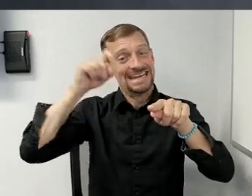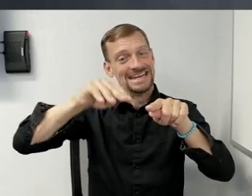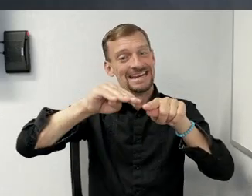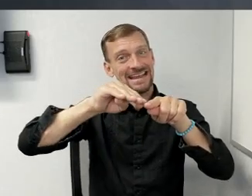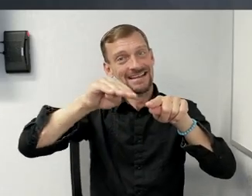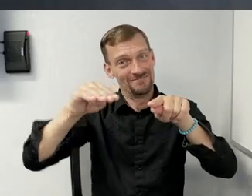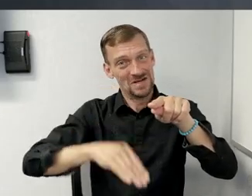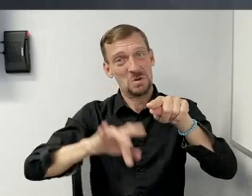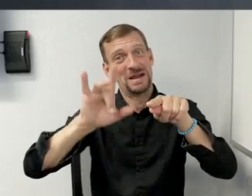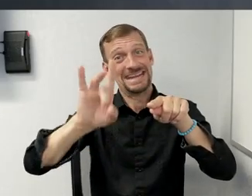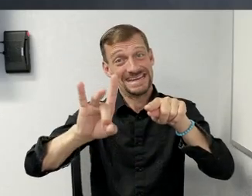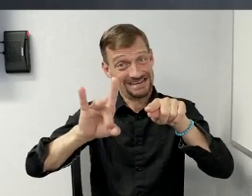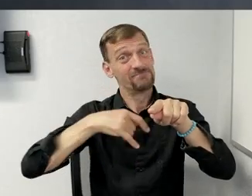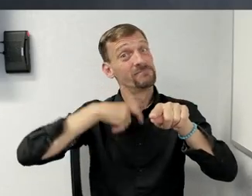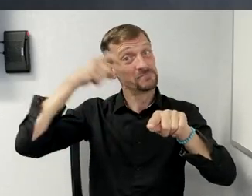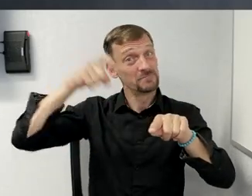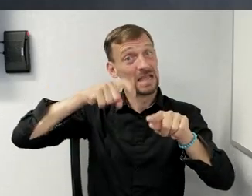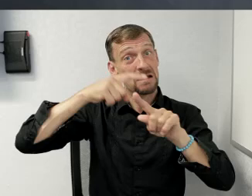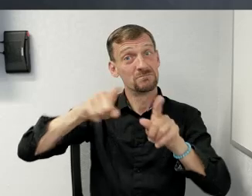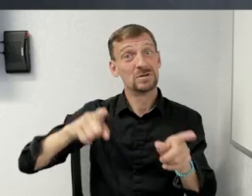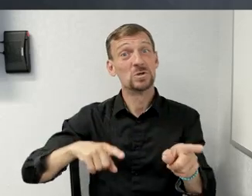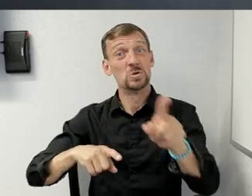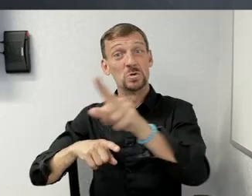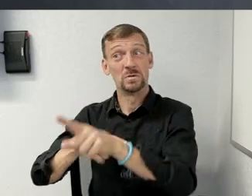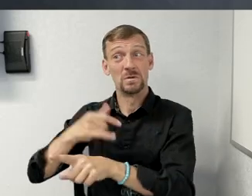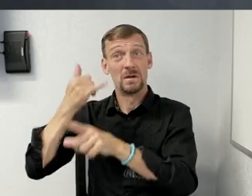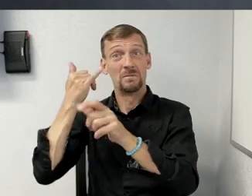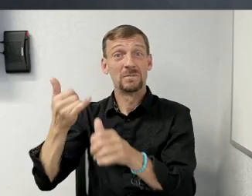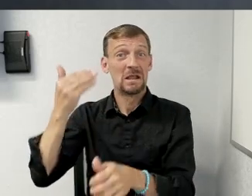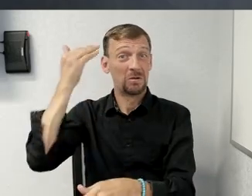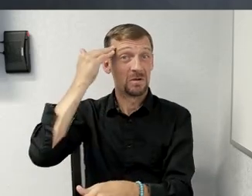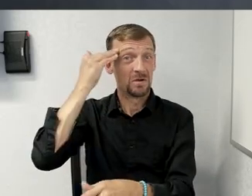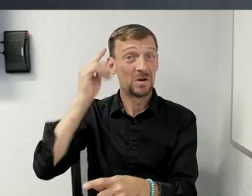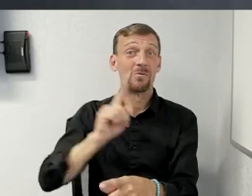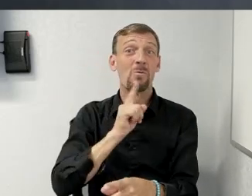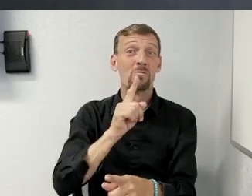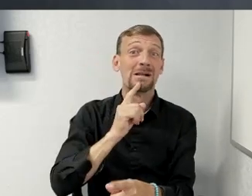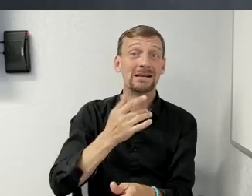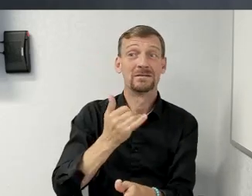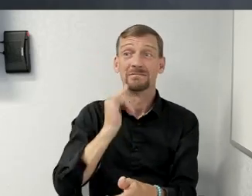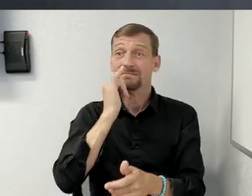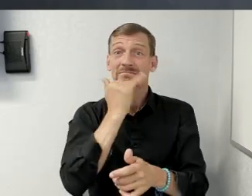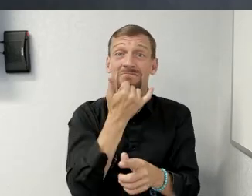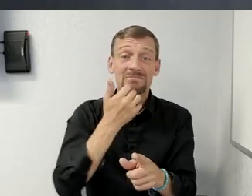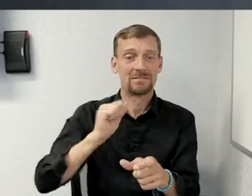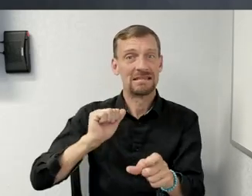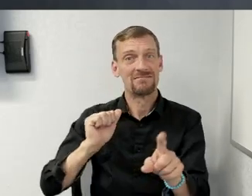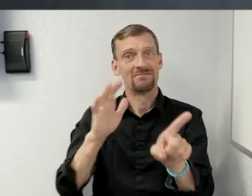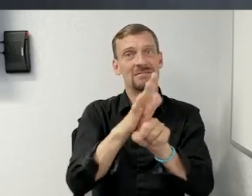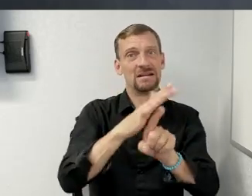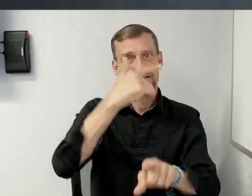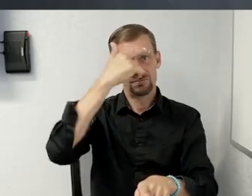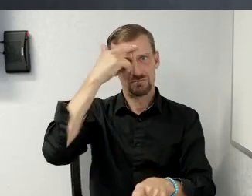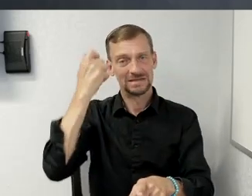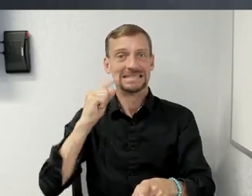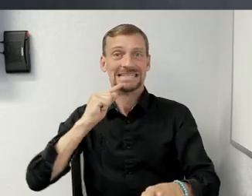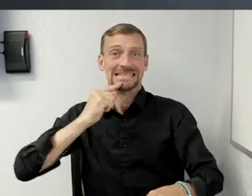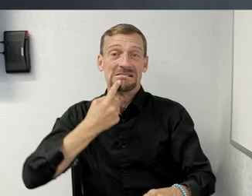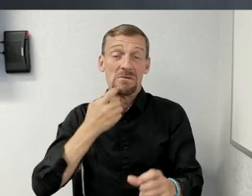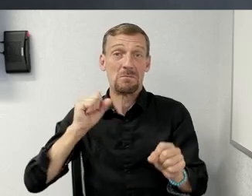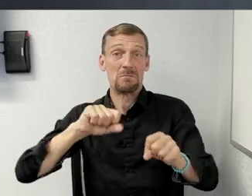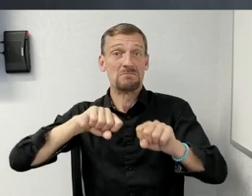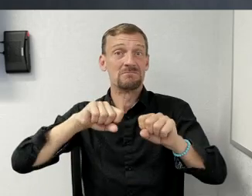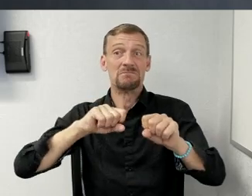you know that it has been disproportionately affected by the significant breakouts that we've